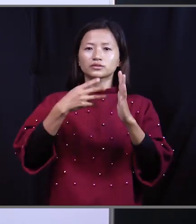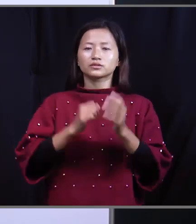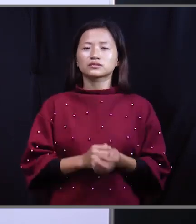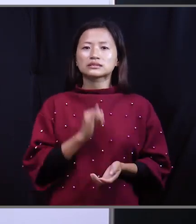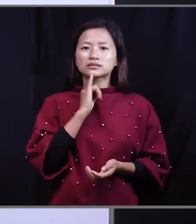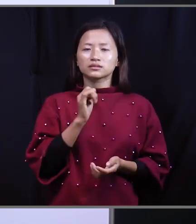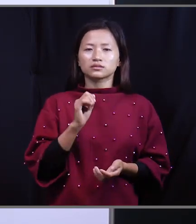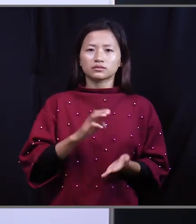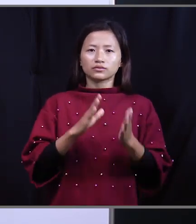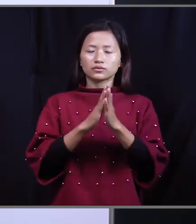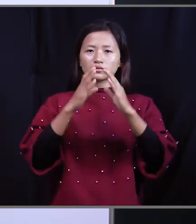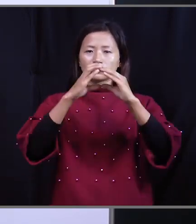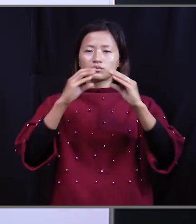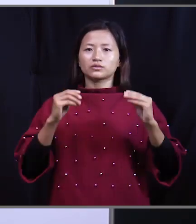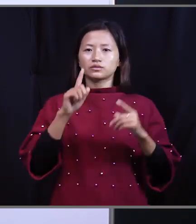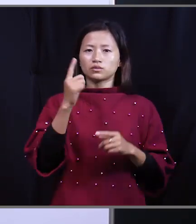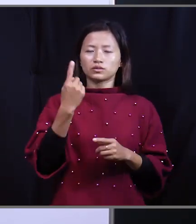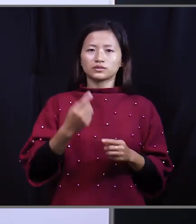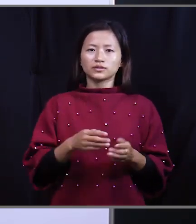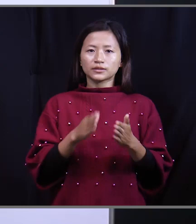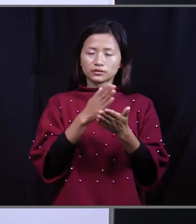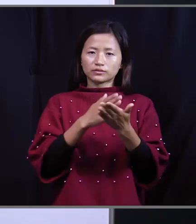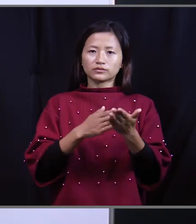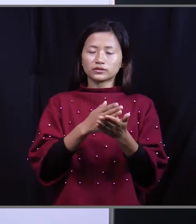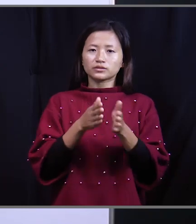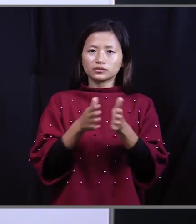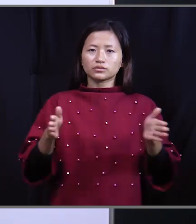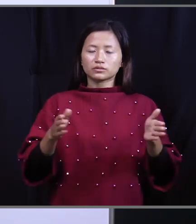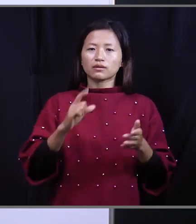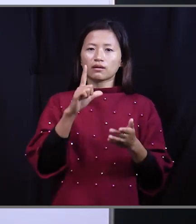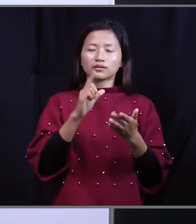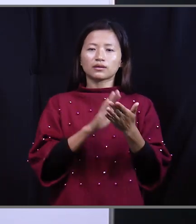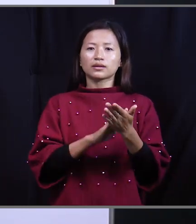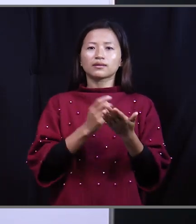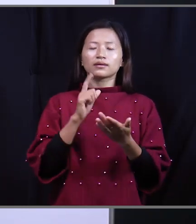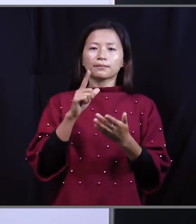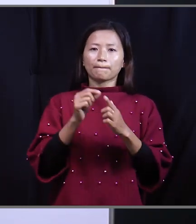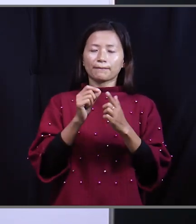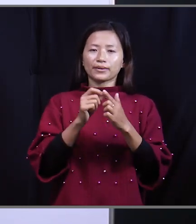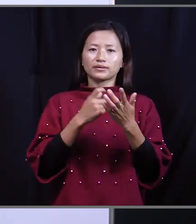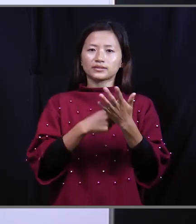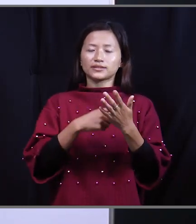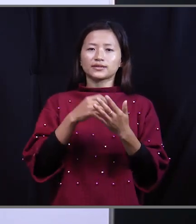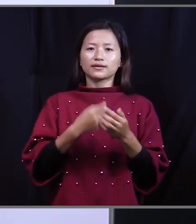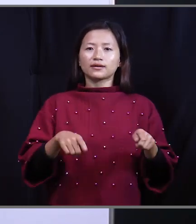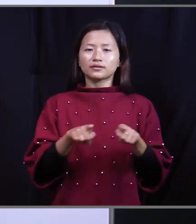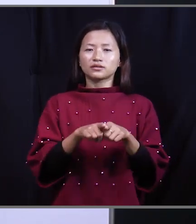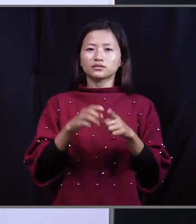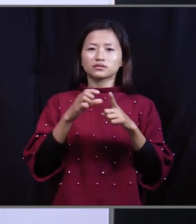meiosis is prophase 1 is again divided into the leptotin, zygotin, pachytin, diplotin,